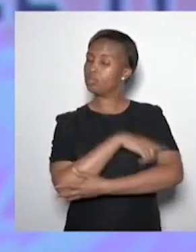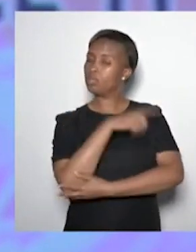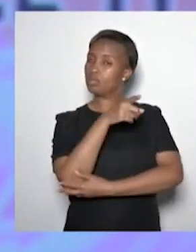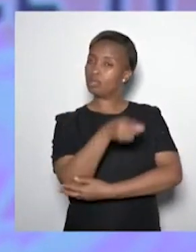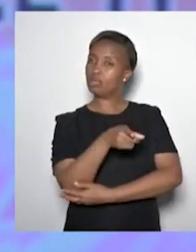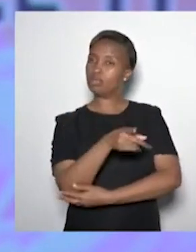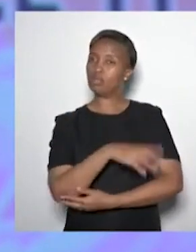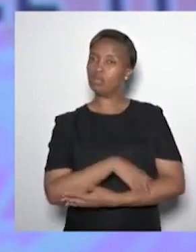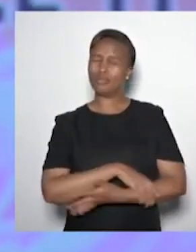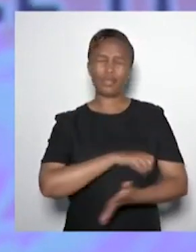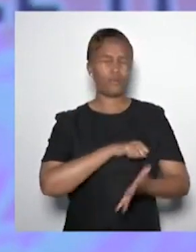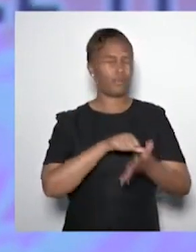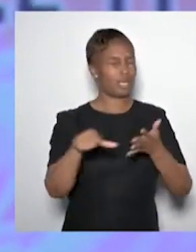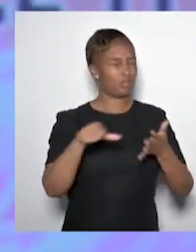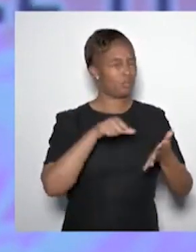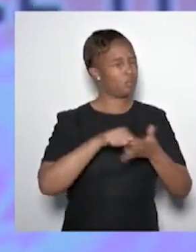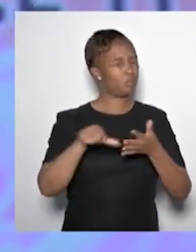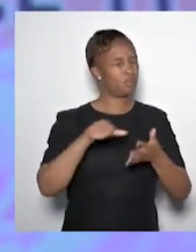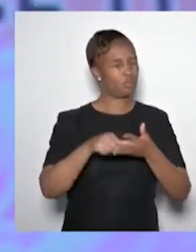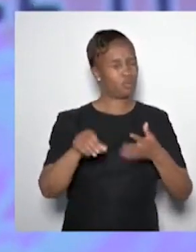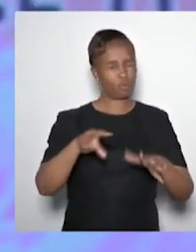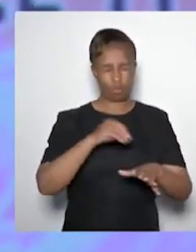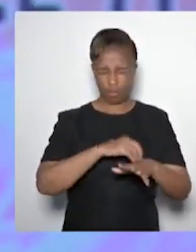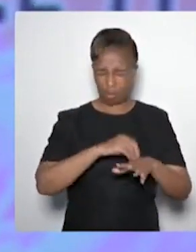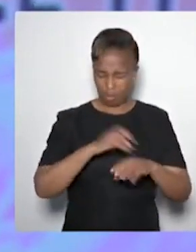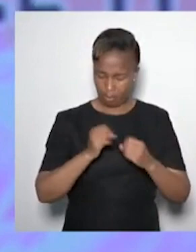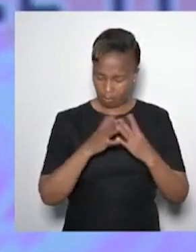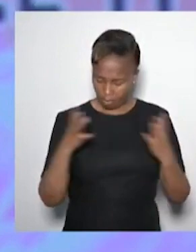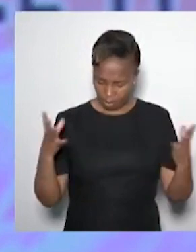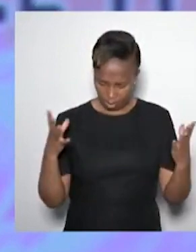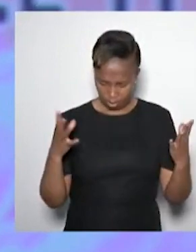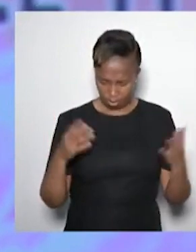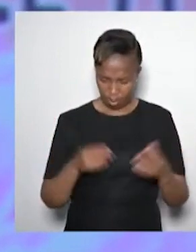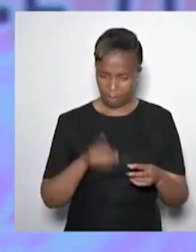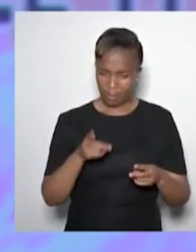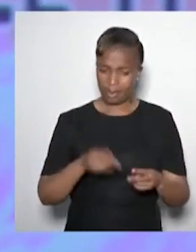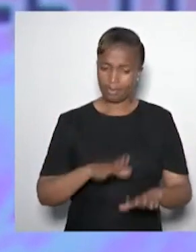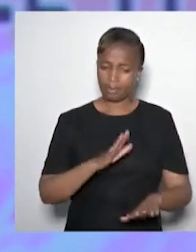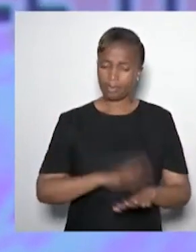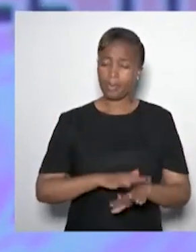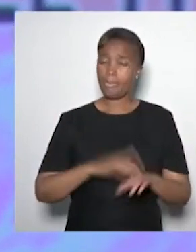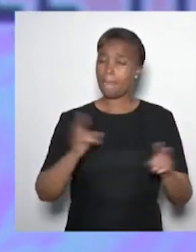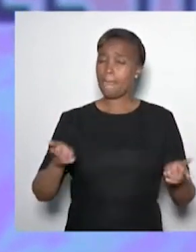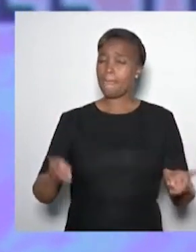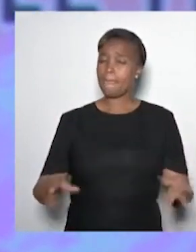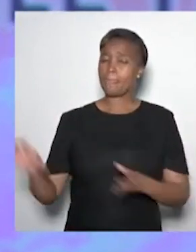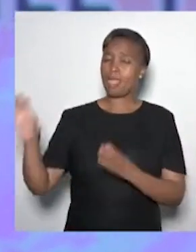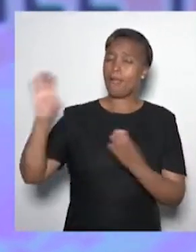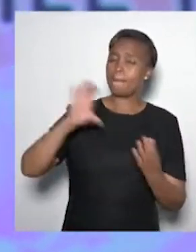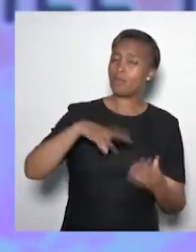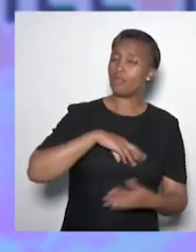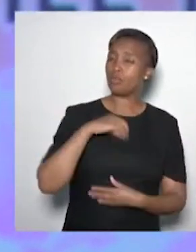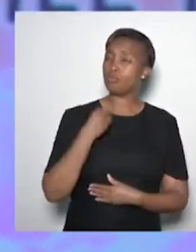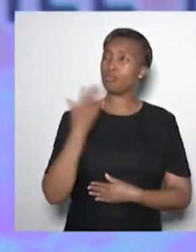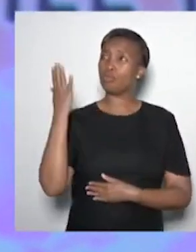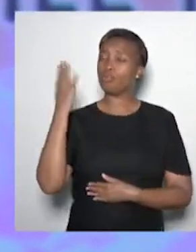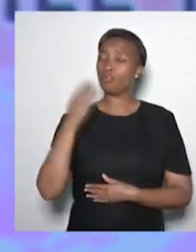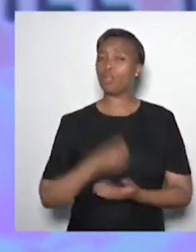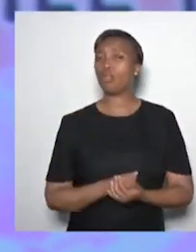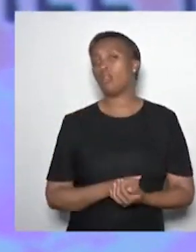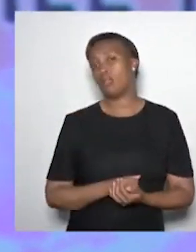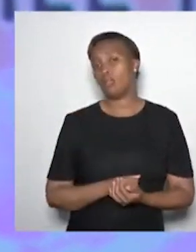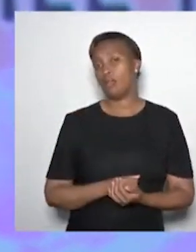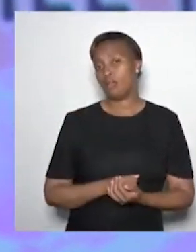gone through weeks of so many problems. And there was such a supernatural outpouring of the Spirit of God.